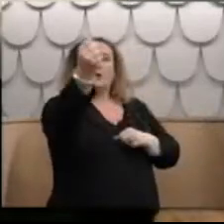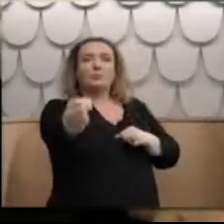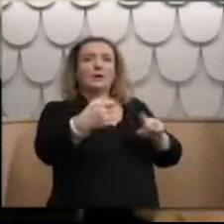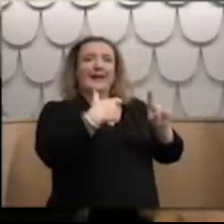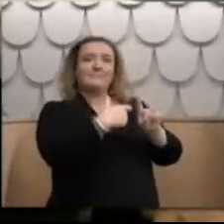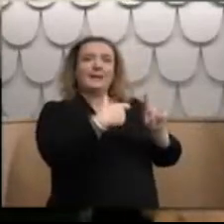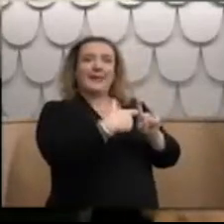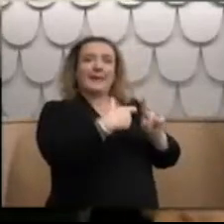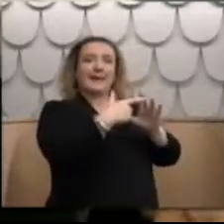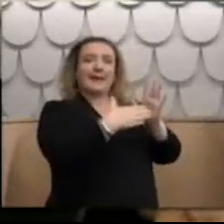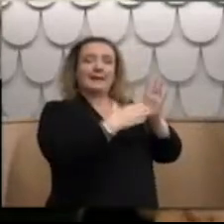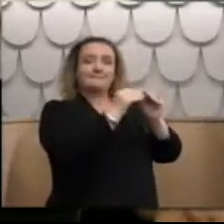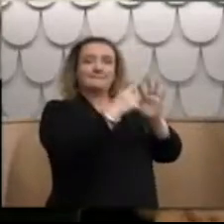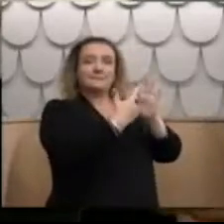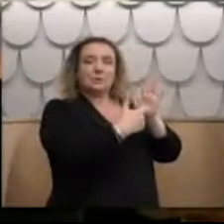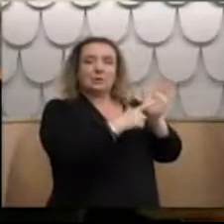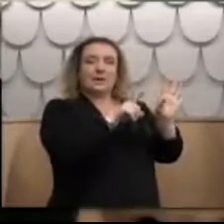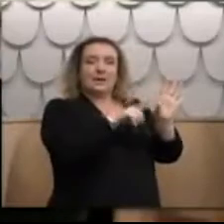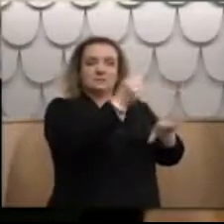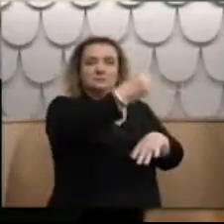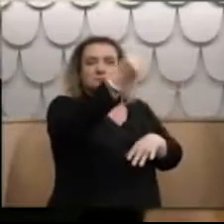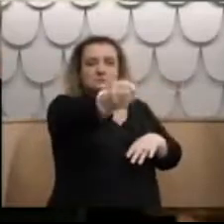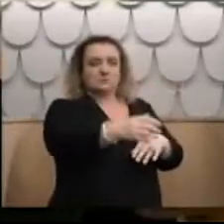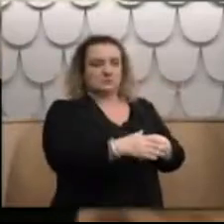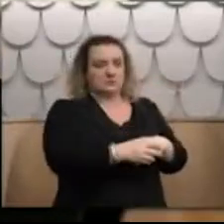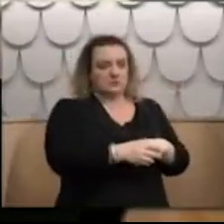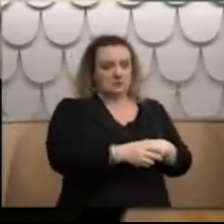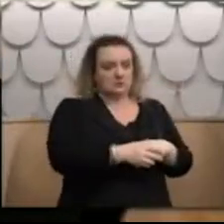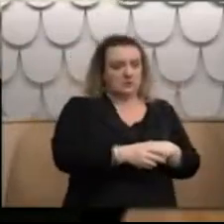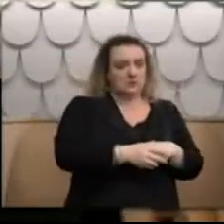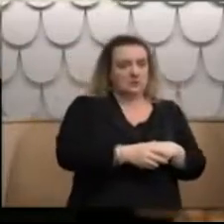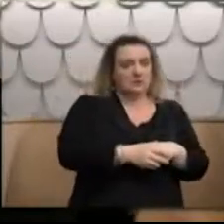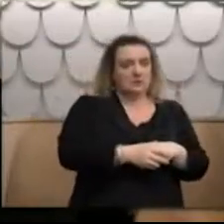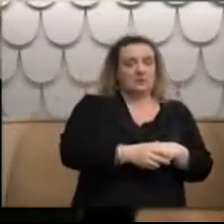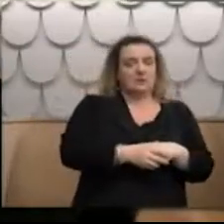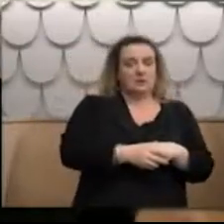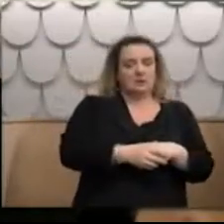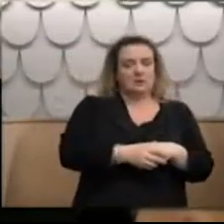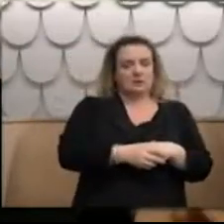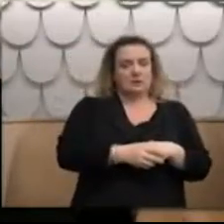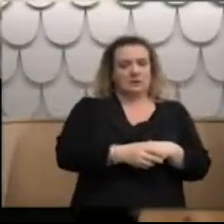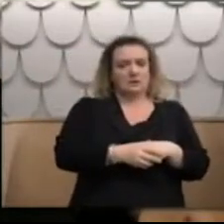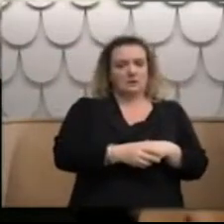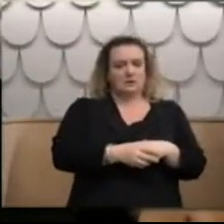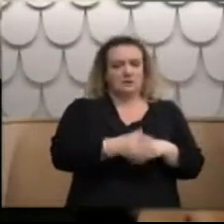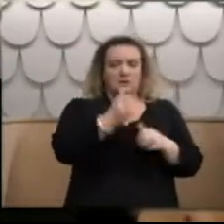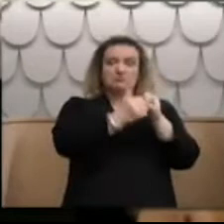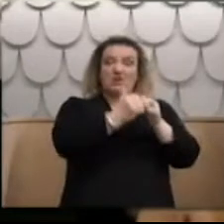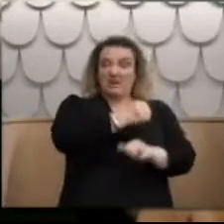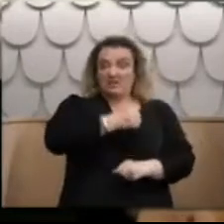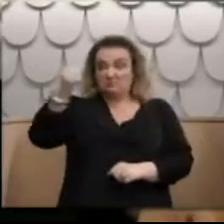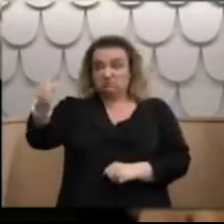time I left. Mm. And then they sent me to Lake Harris, Kimberley, and then they put my brother in Lake